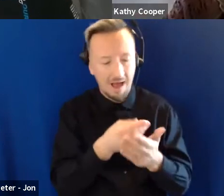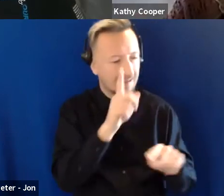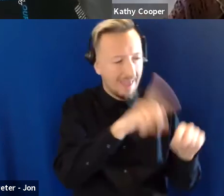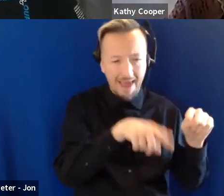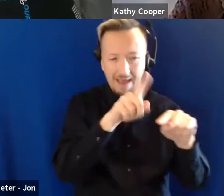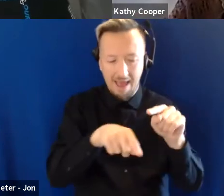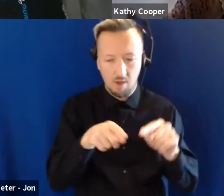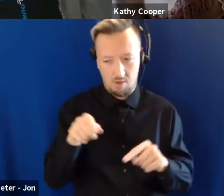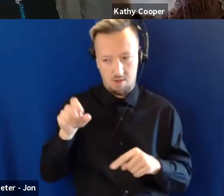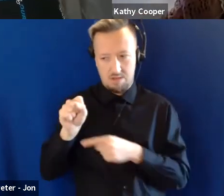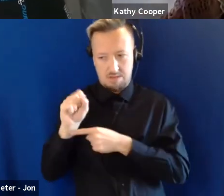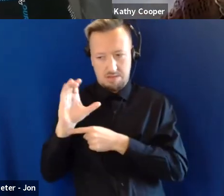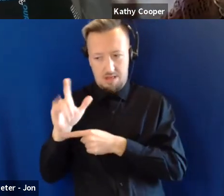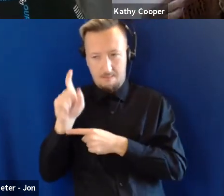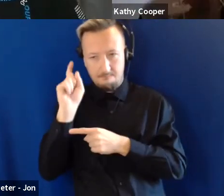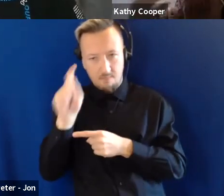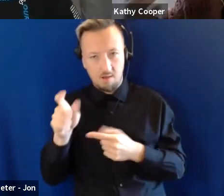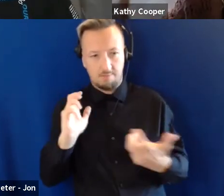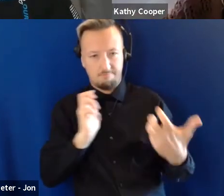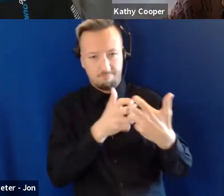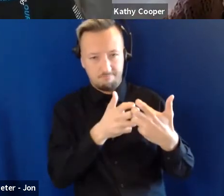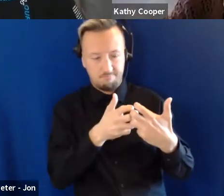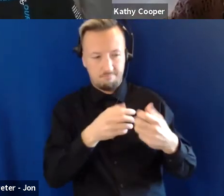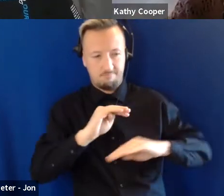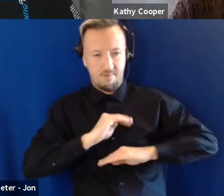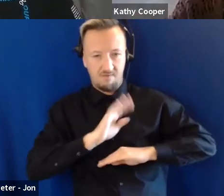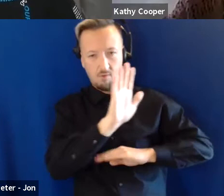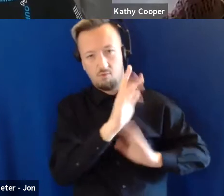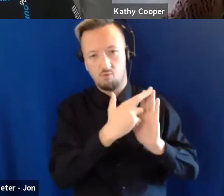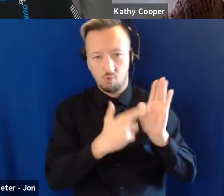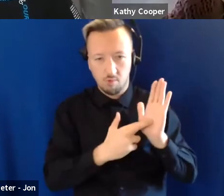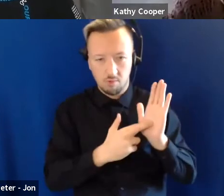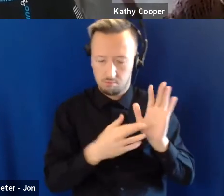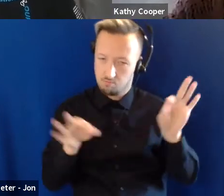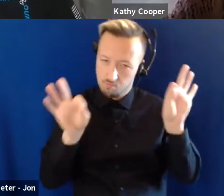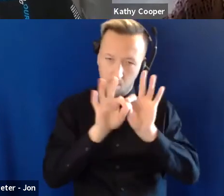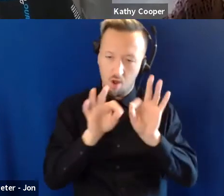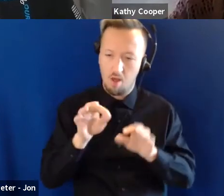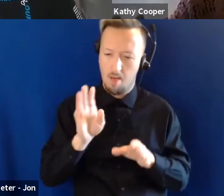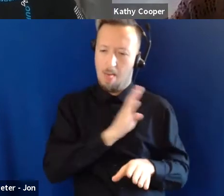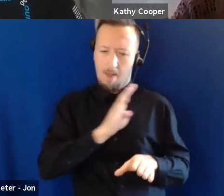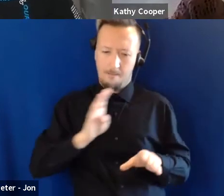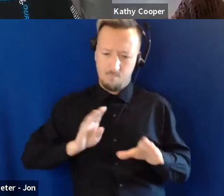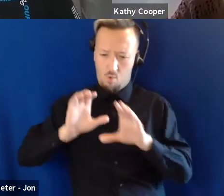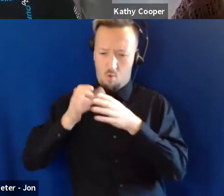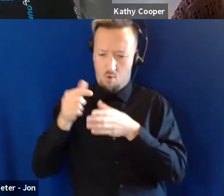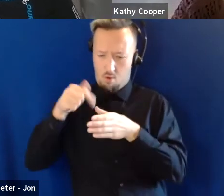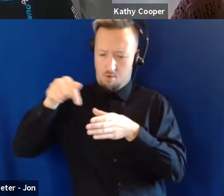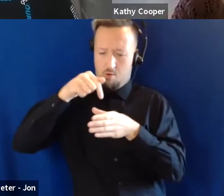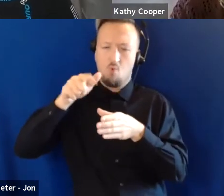in compliance with their board and who has to be on the board and all that. So that's